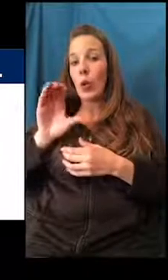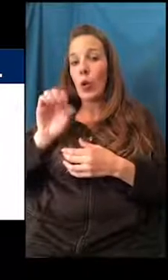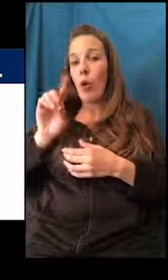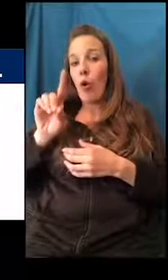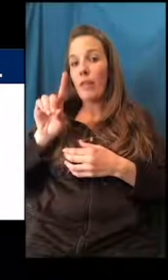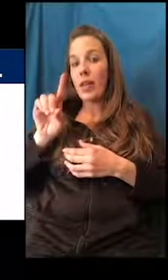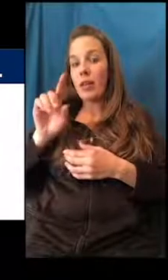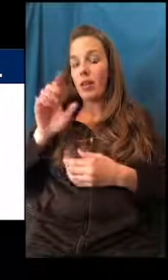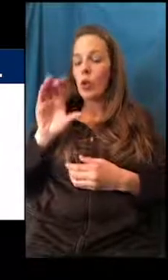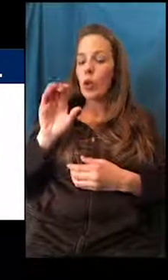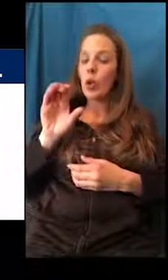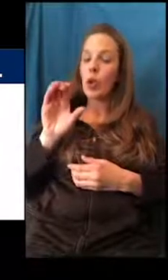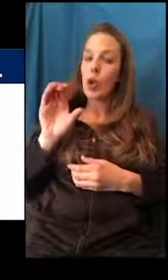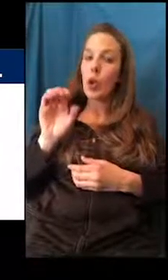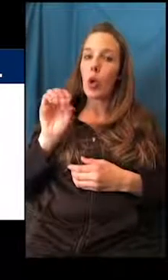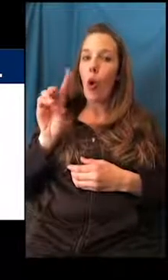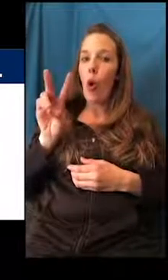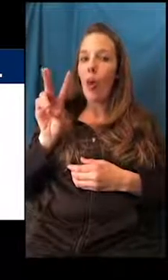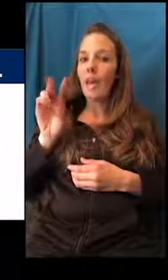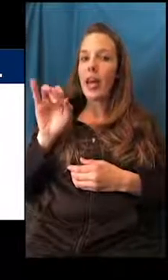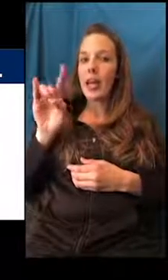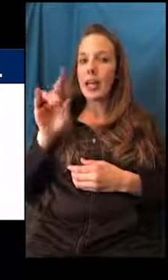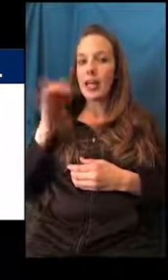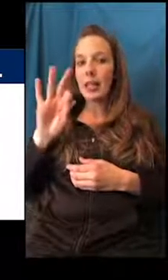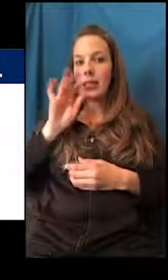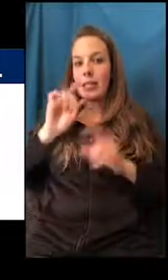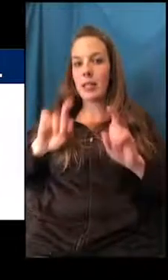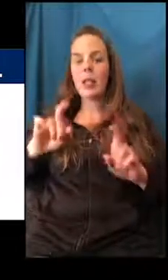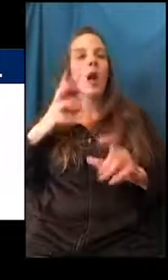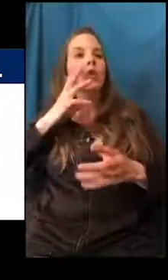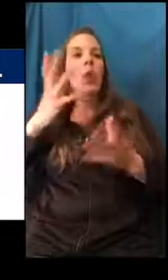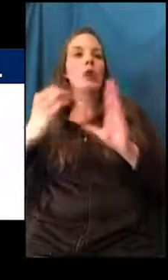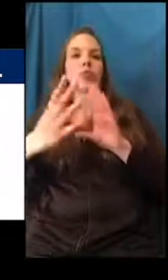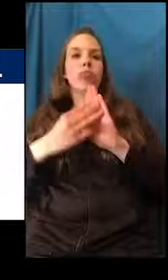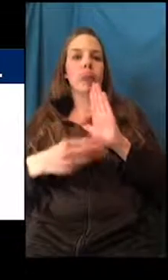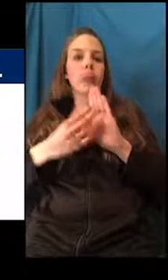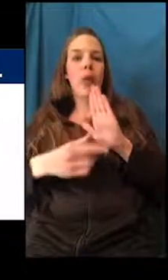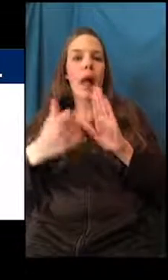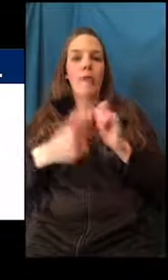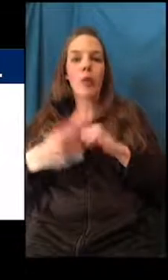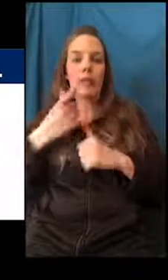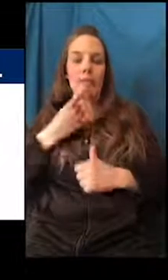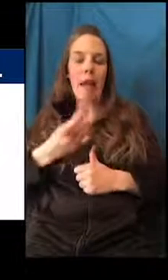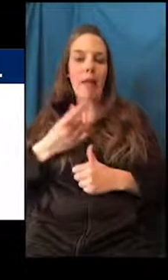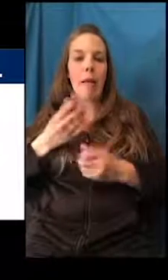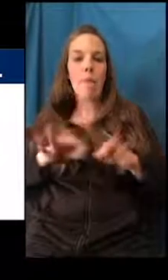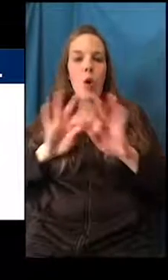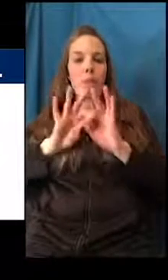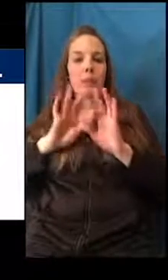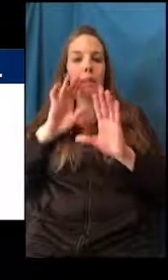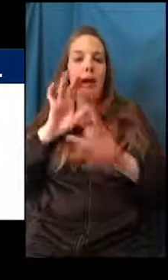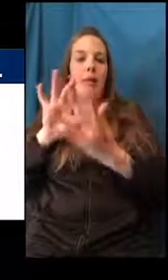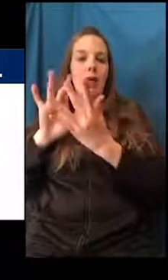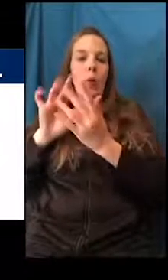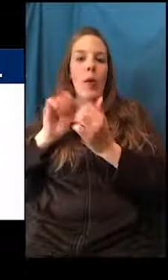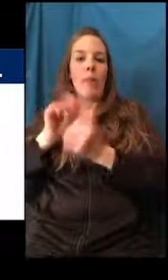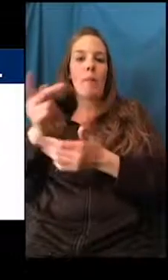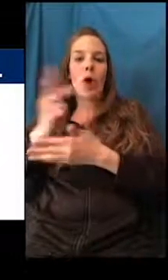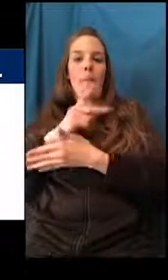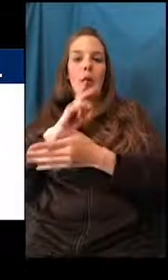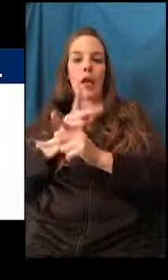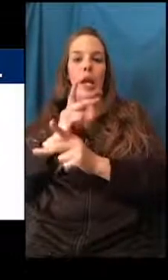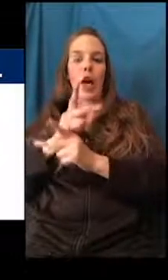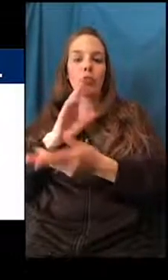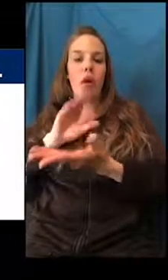residents? I just want to echo what everyone else has said. It's important to be in contact with your primary care provider, and they